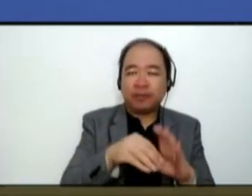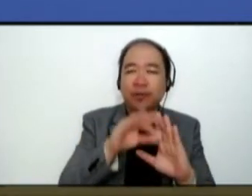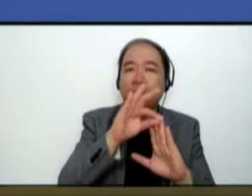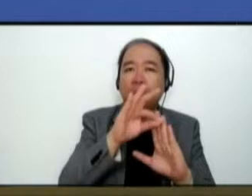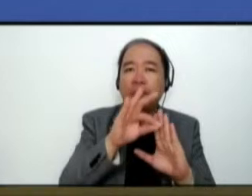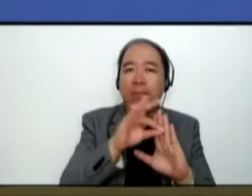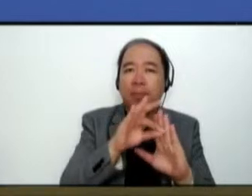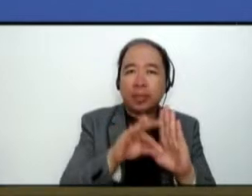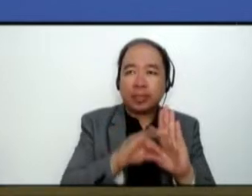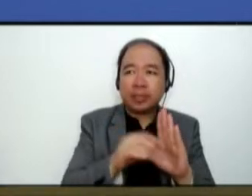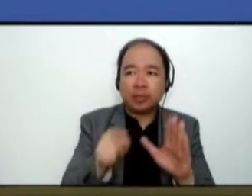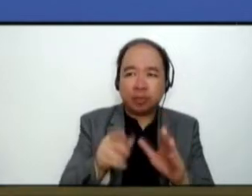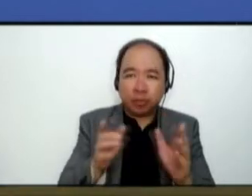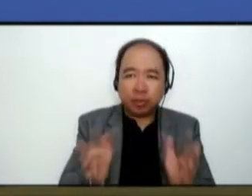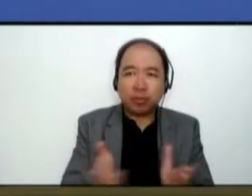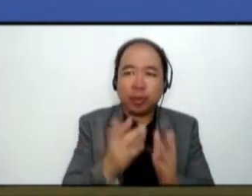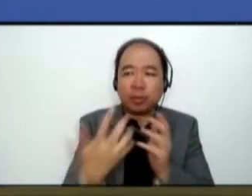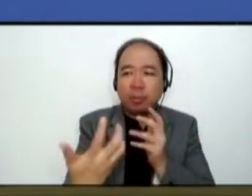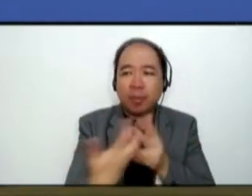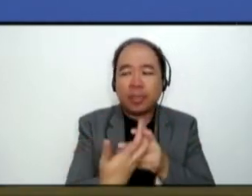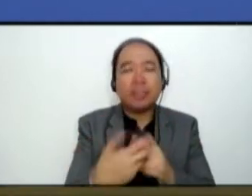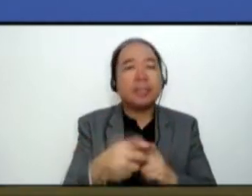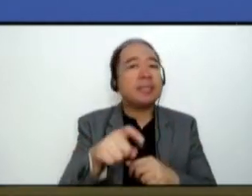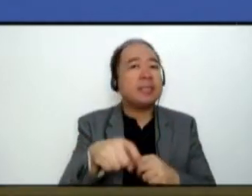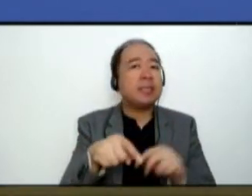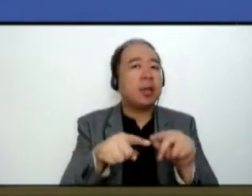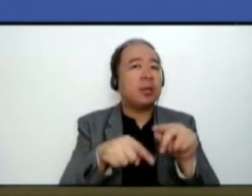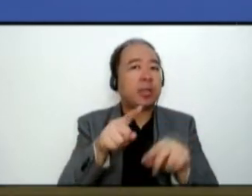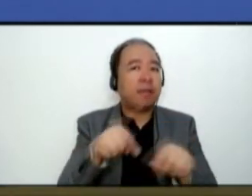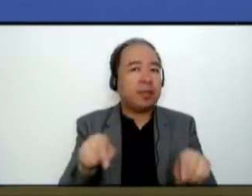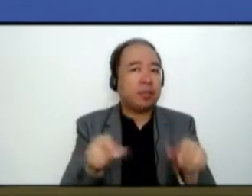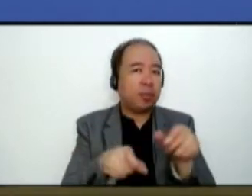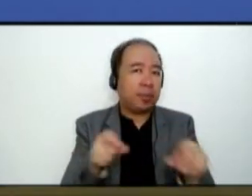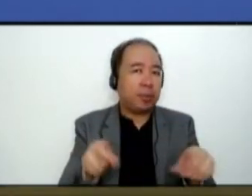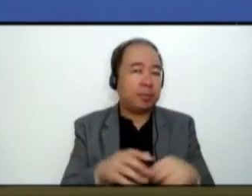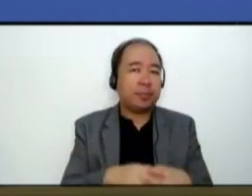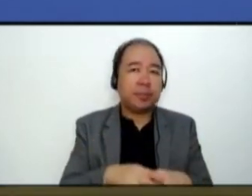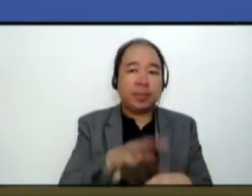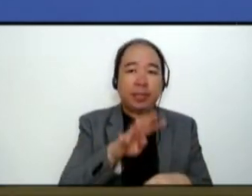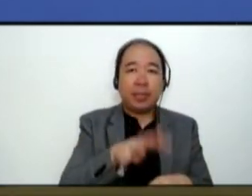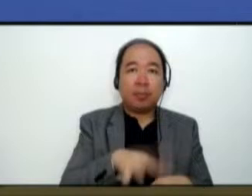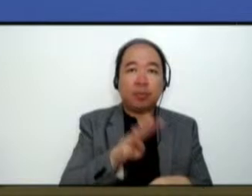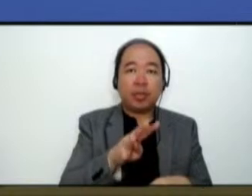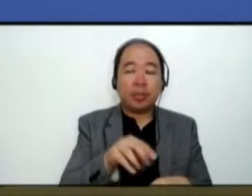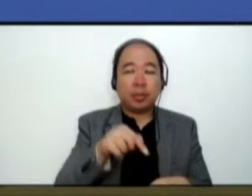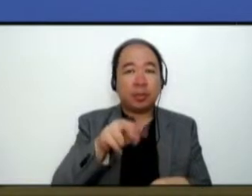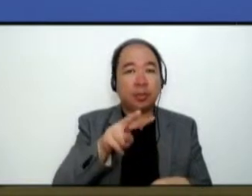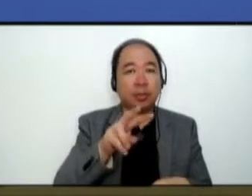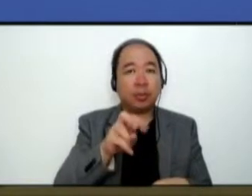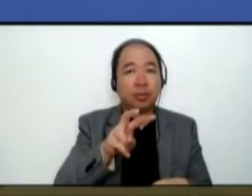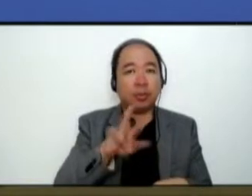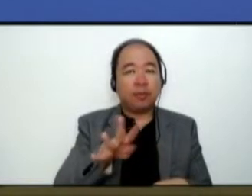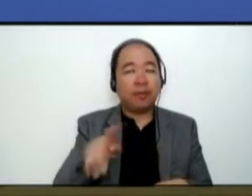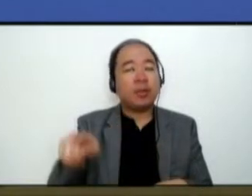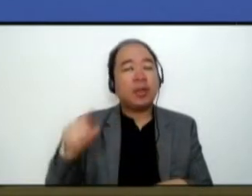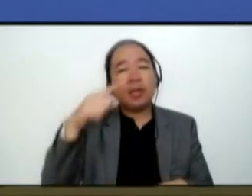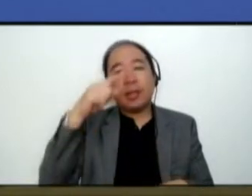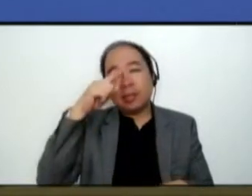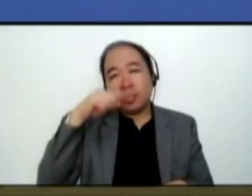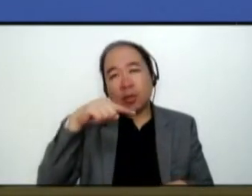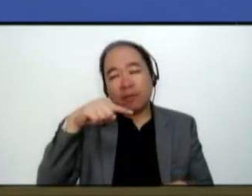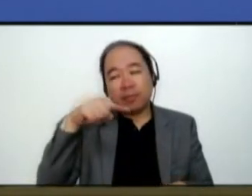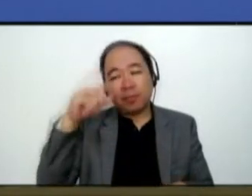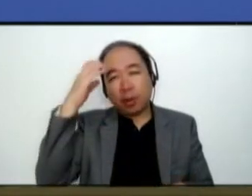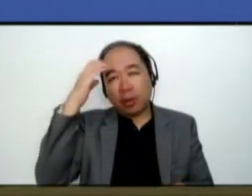to the diverse needs of the population. In April 2024, the Thai cabinet approved the policy aiming